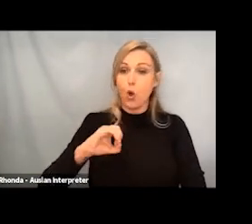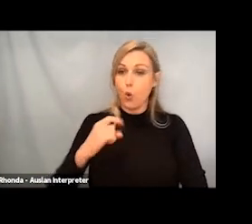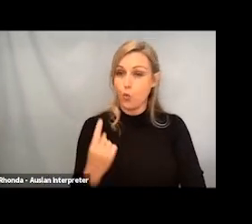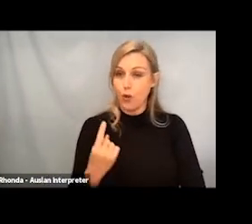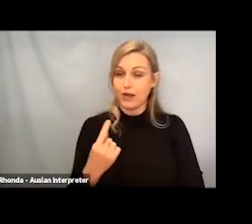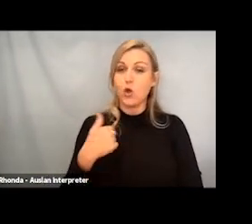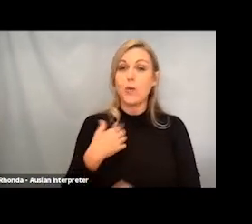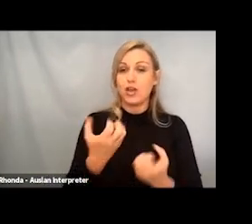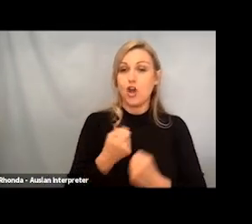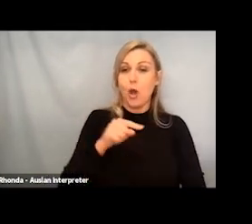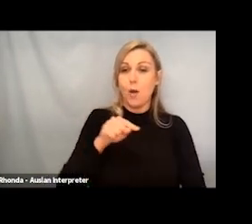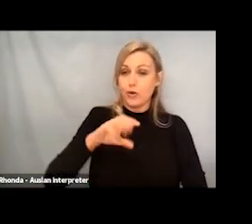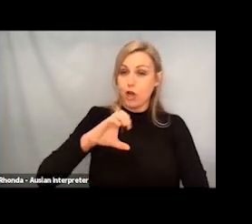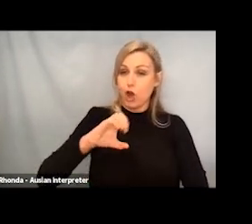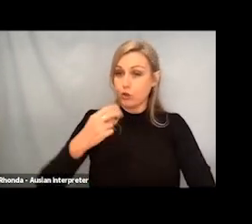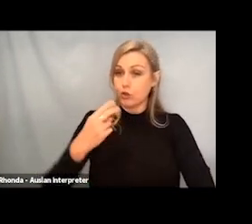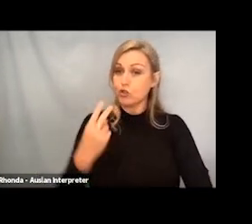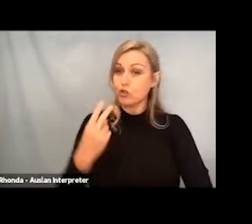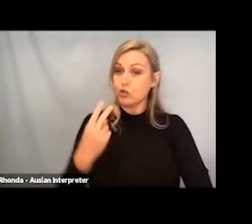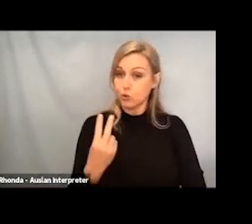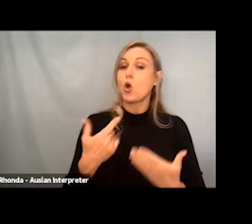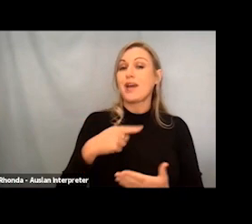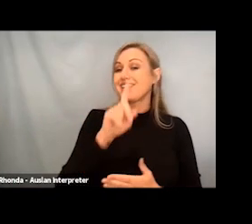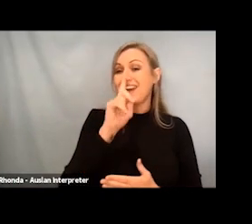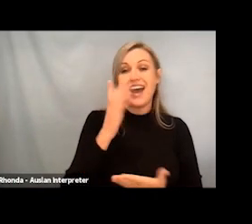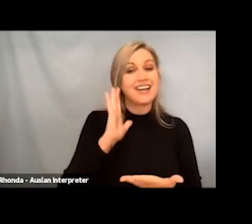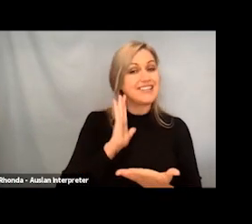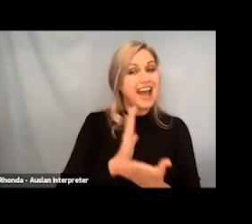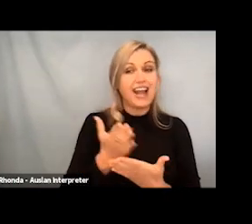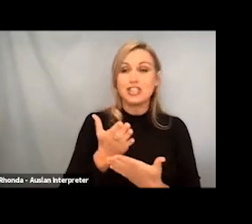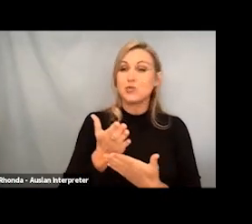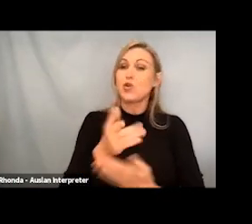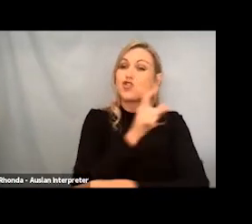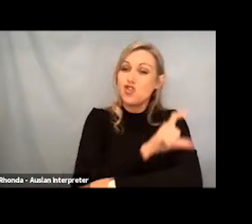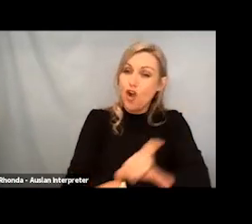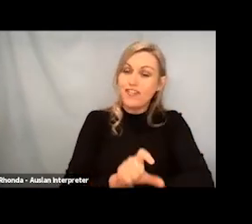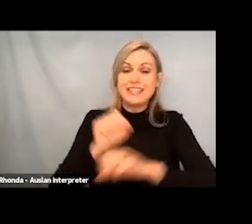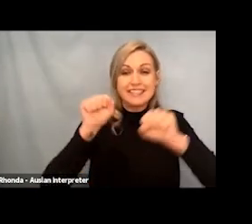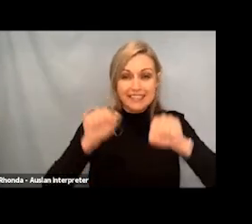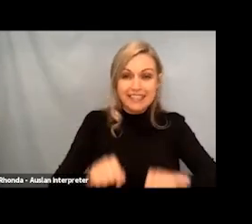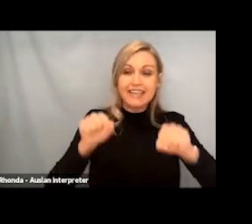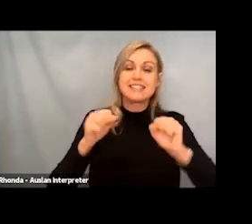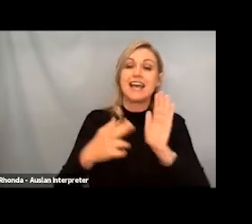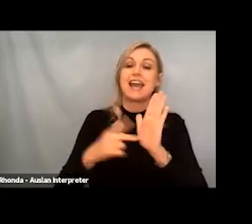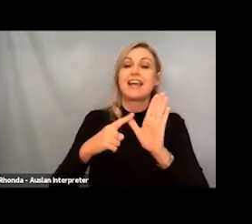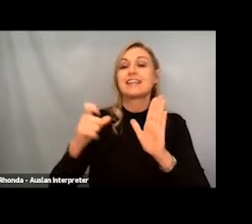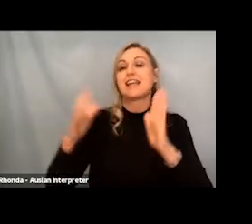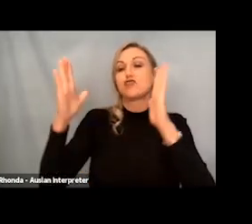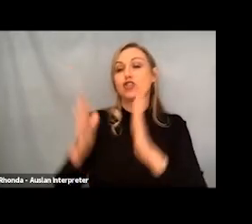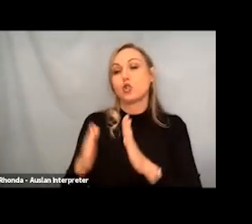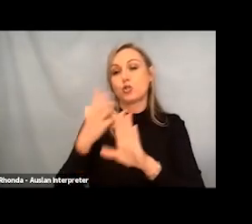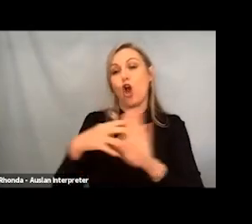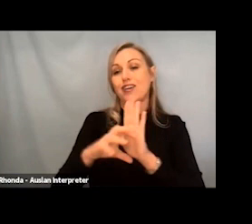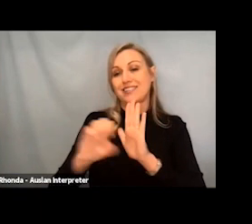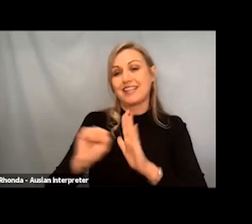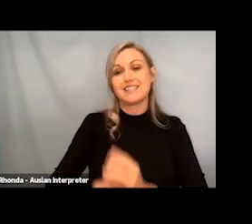got a 0.02. So we can't actually say confidently that N-acetylcysteine reduced hostility.